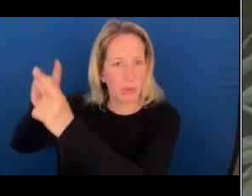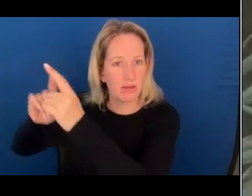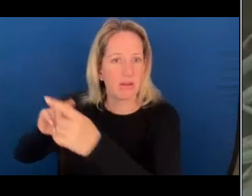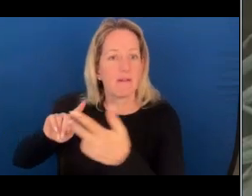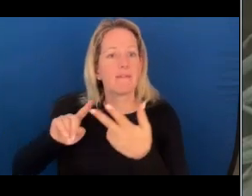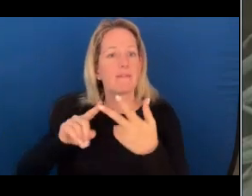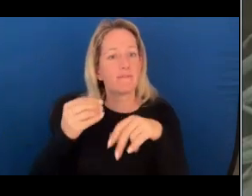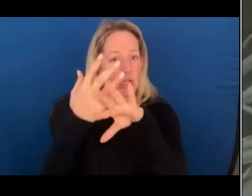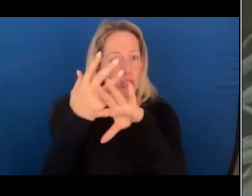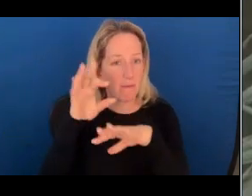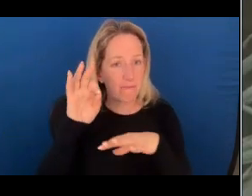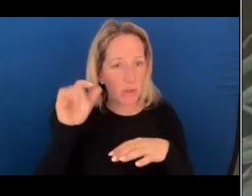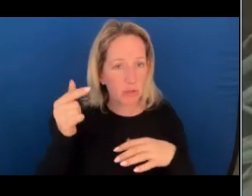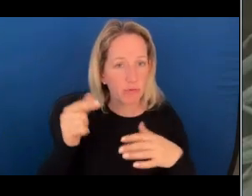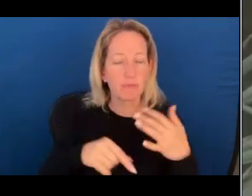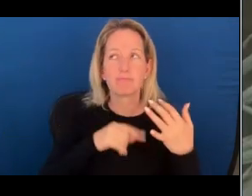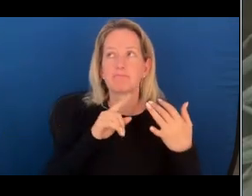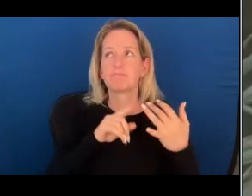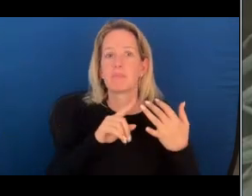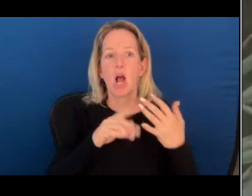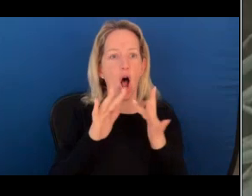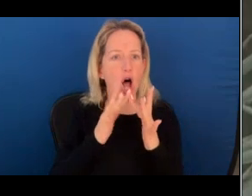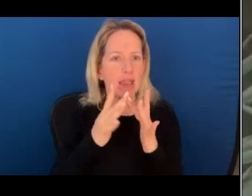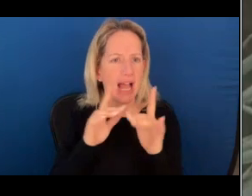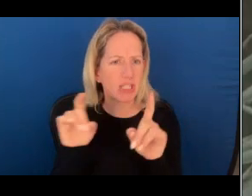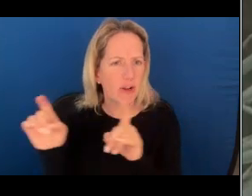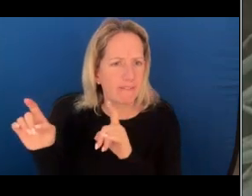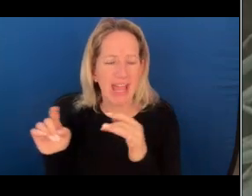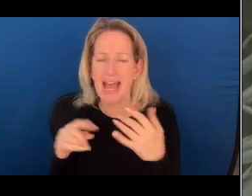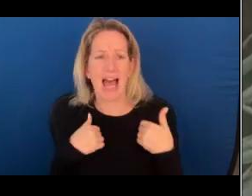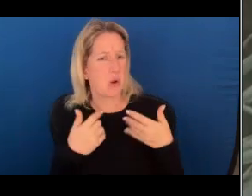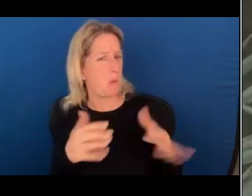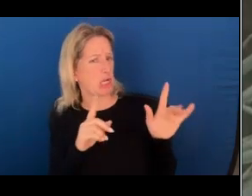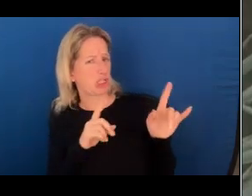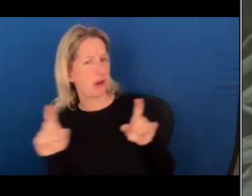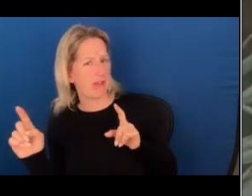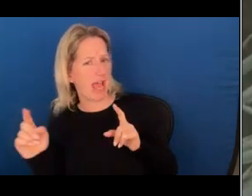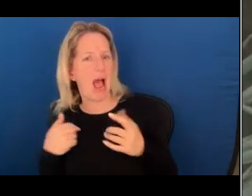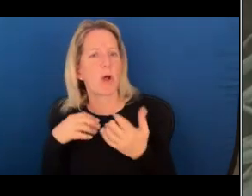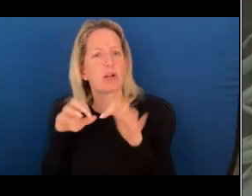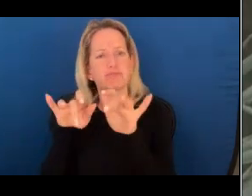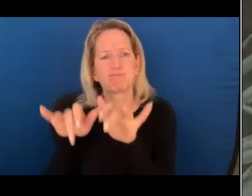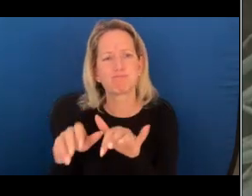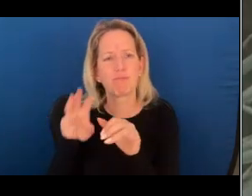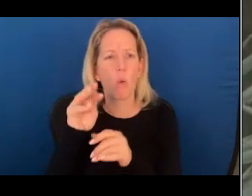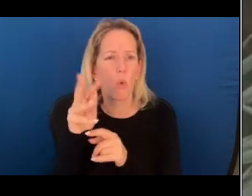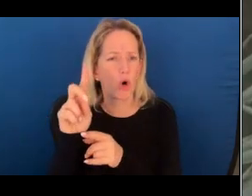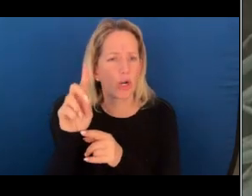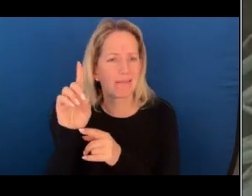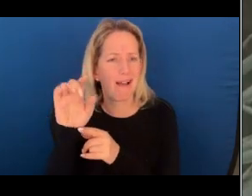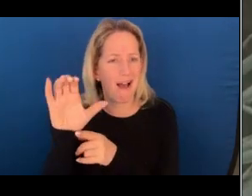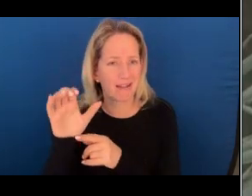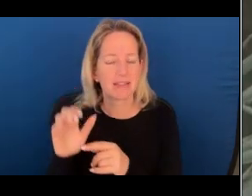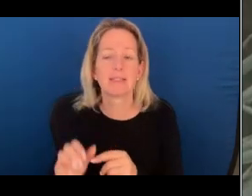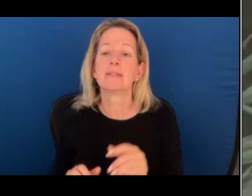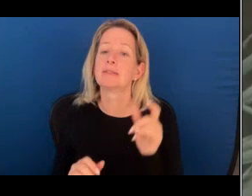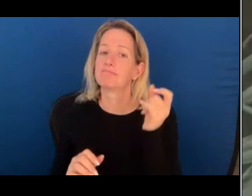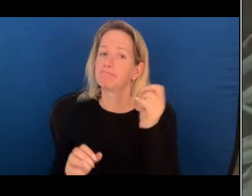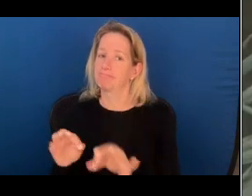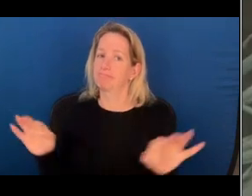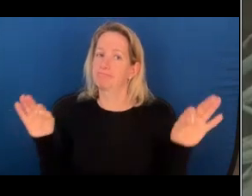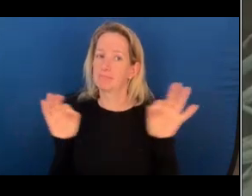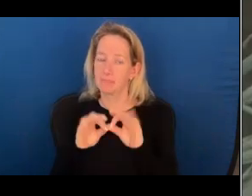group. Someone else wanted to do, I want an online survey. Someone, I don't want a survey, I just want to write it down on a Word doc. You know, so I think being flexible